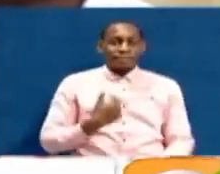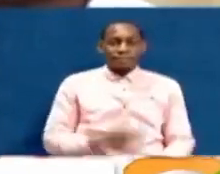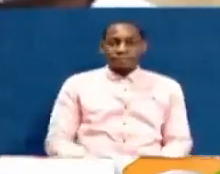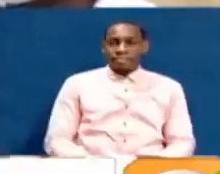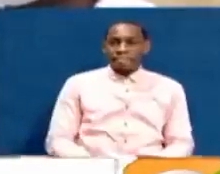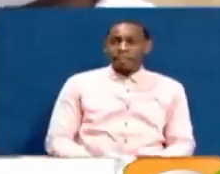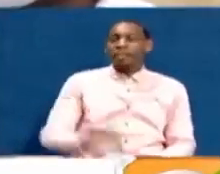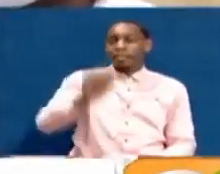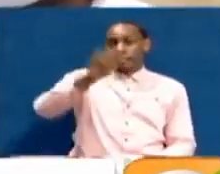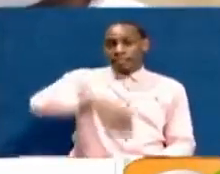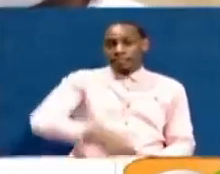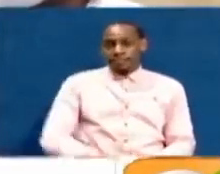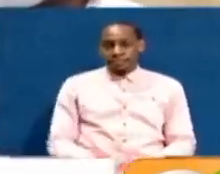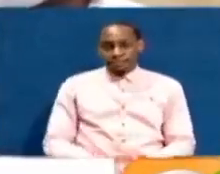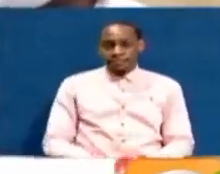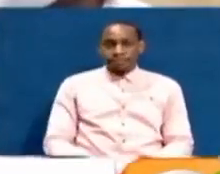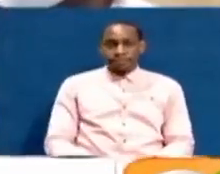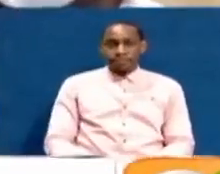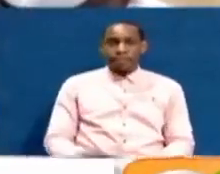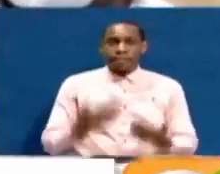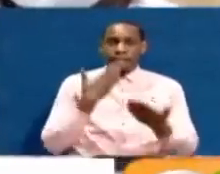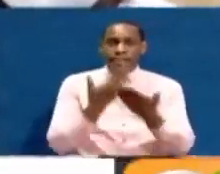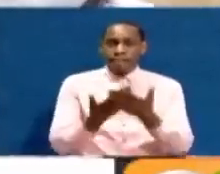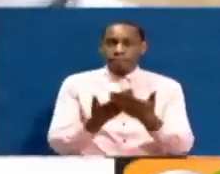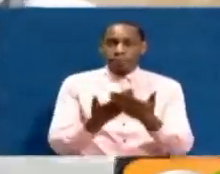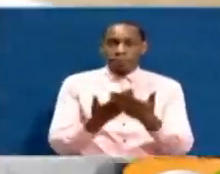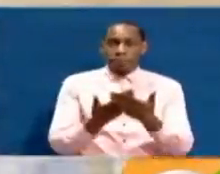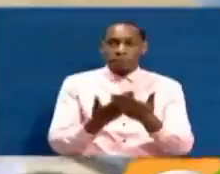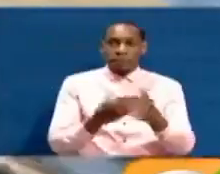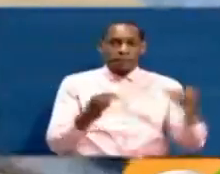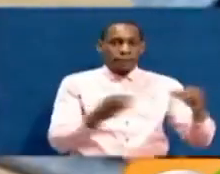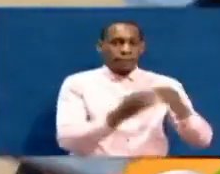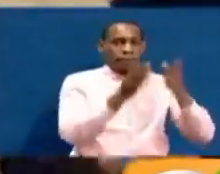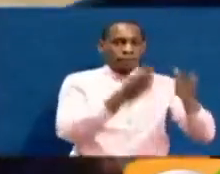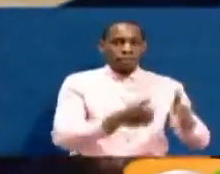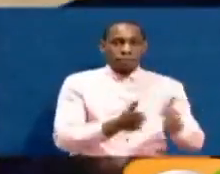Yeah? Yes. Asante. Minority leader and also member of the budget.